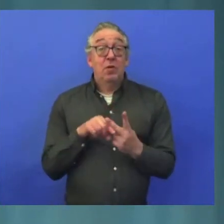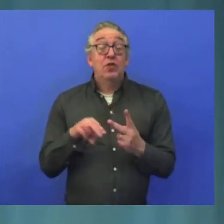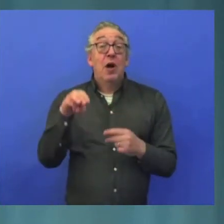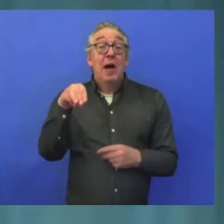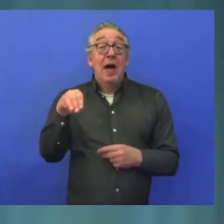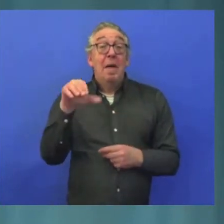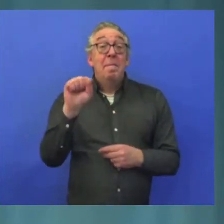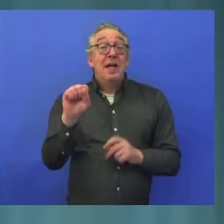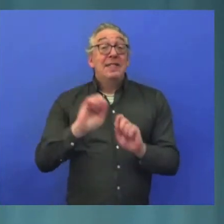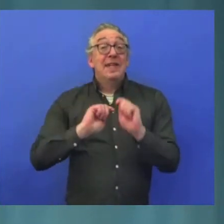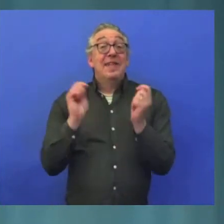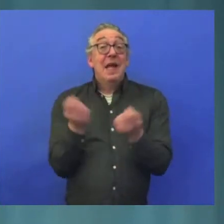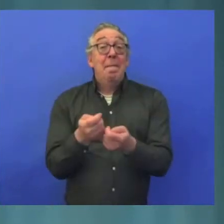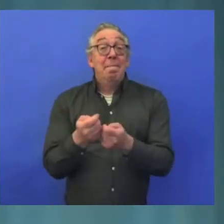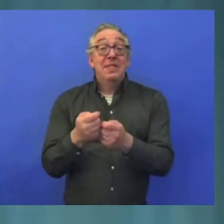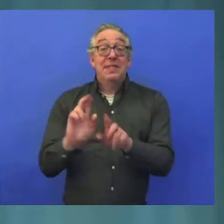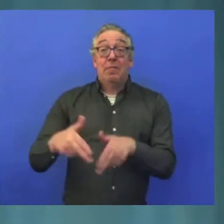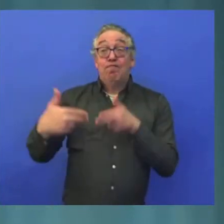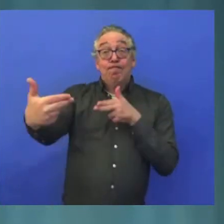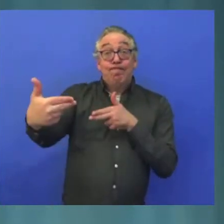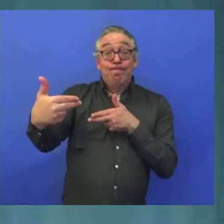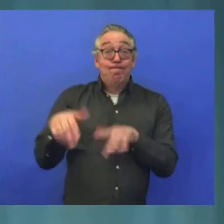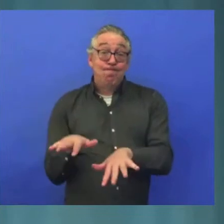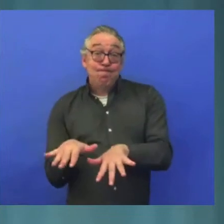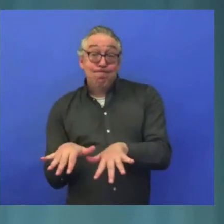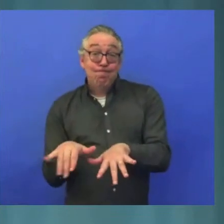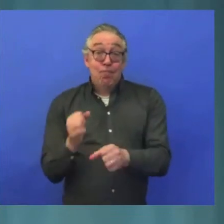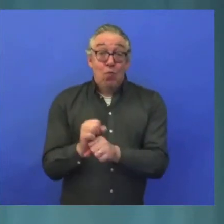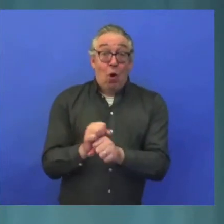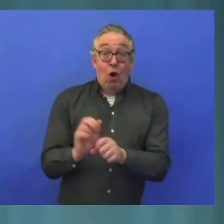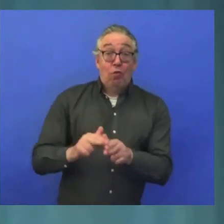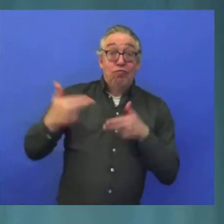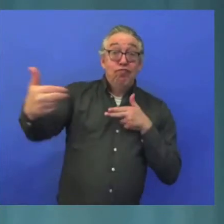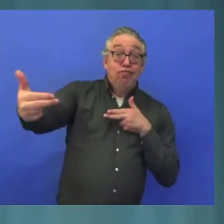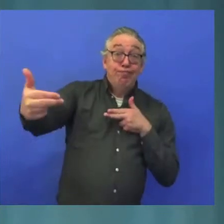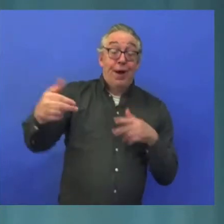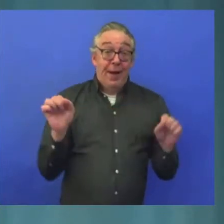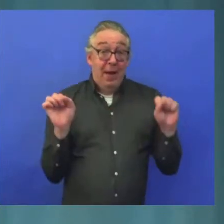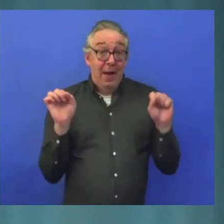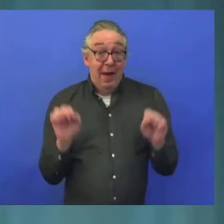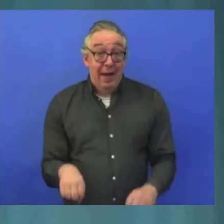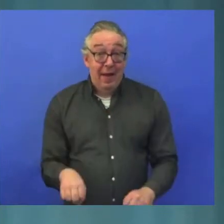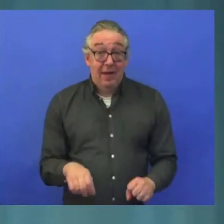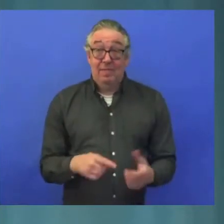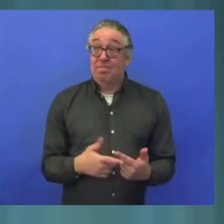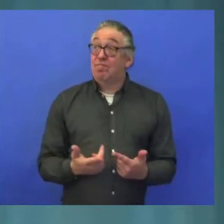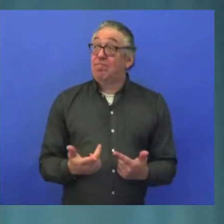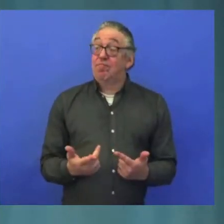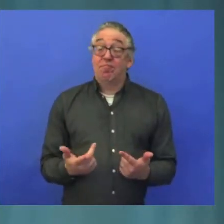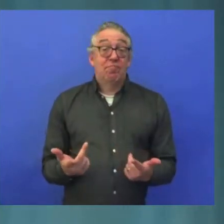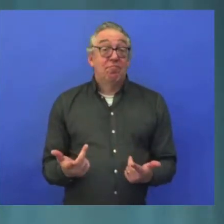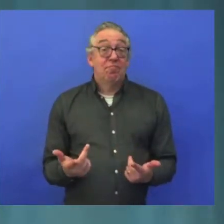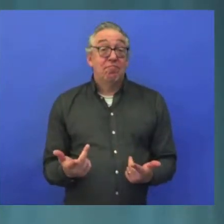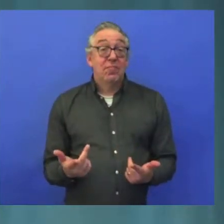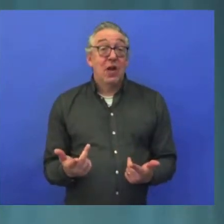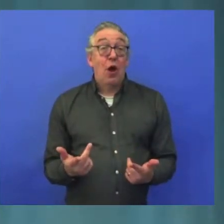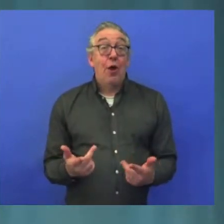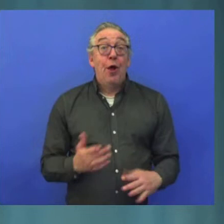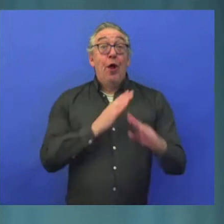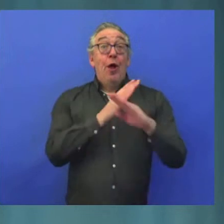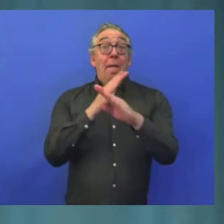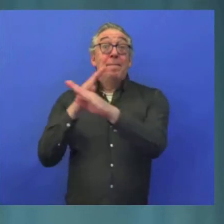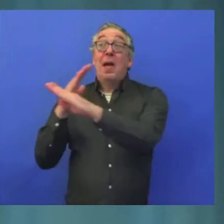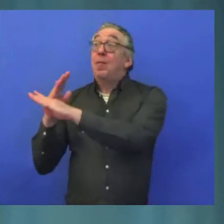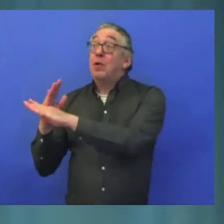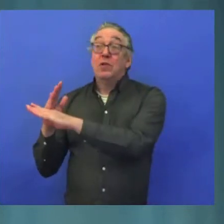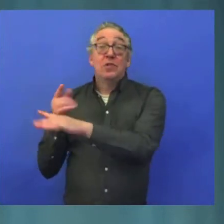the home and to be more flexible, and there is less barriers to do different